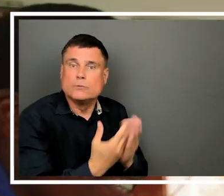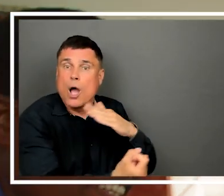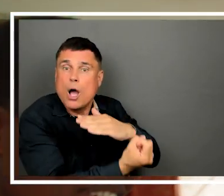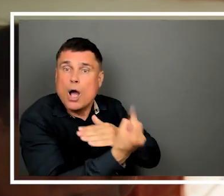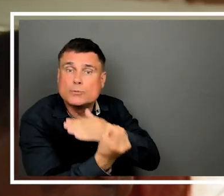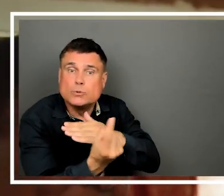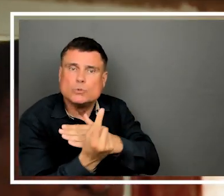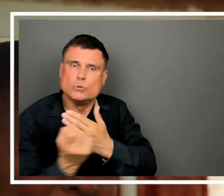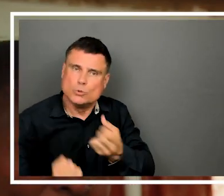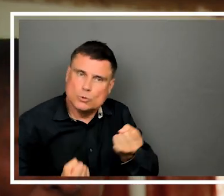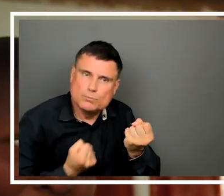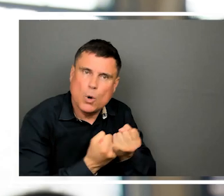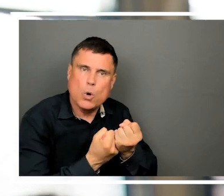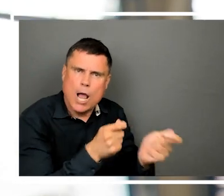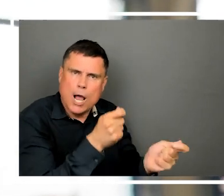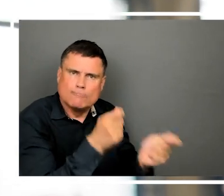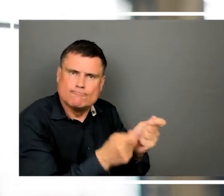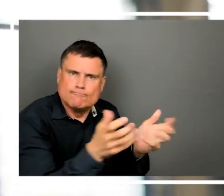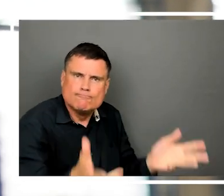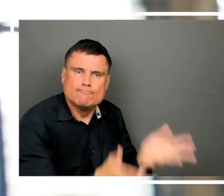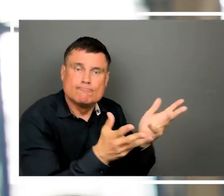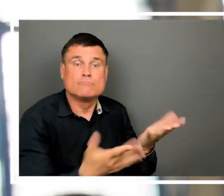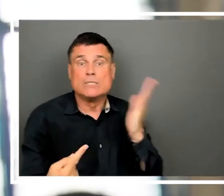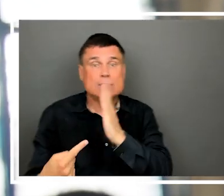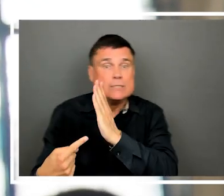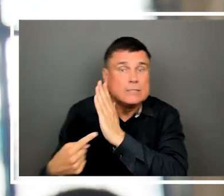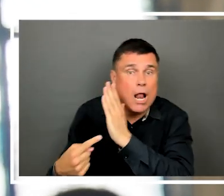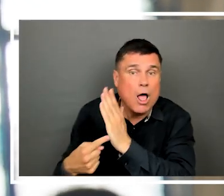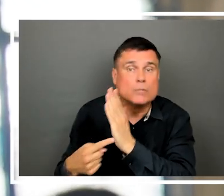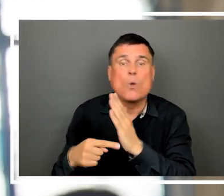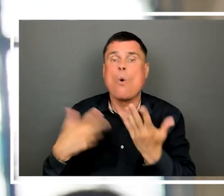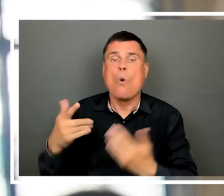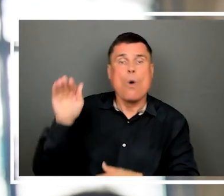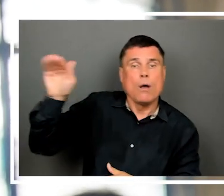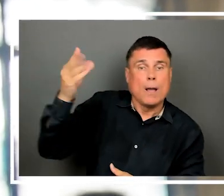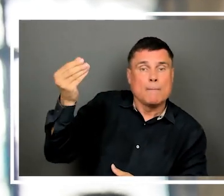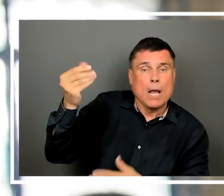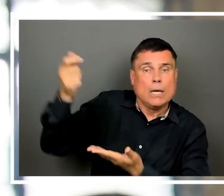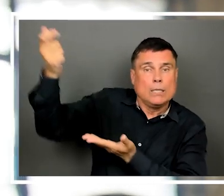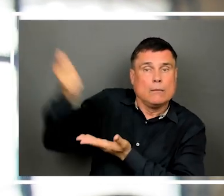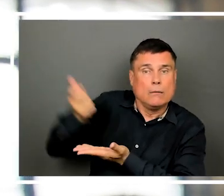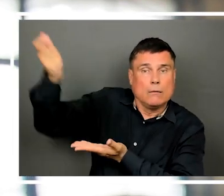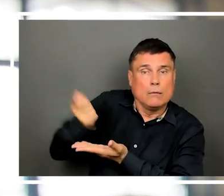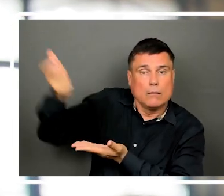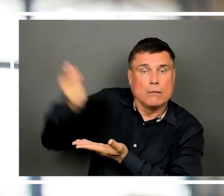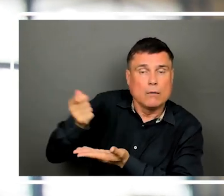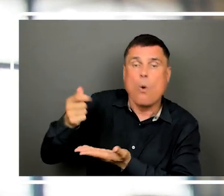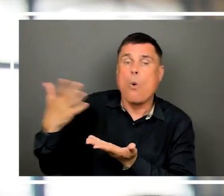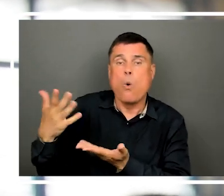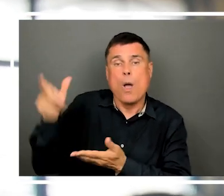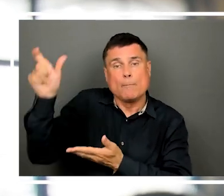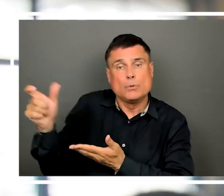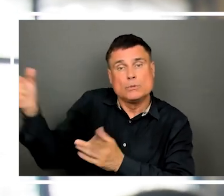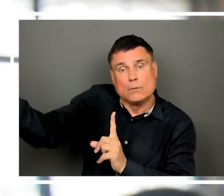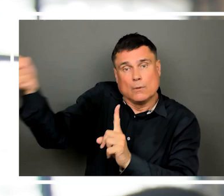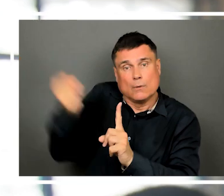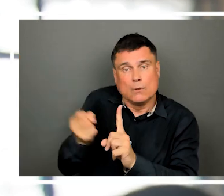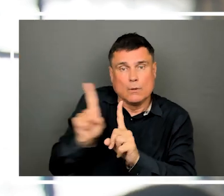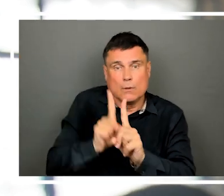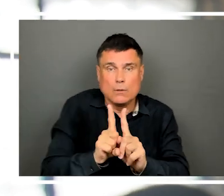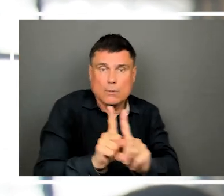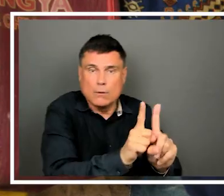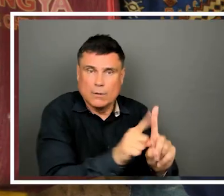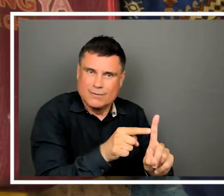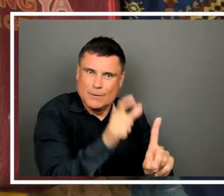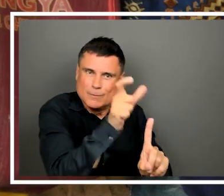support, rehabilitation, where to get assistive devices, or how to apply for benefits or personal